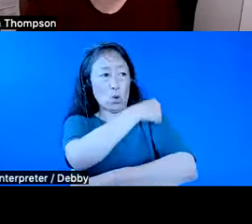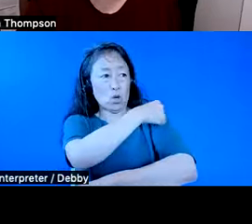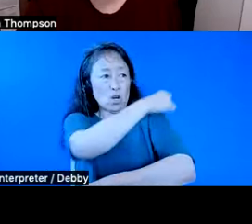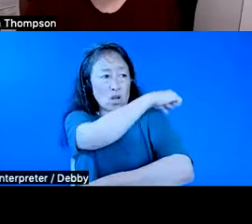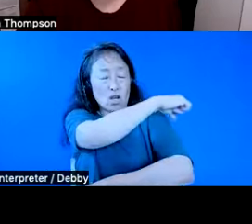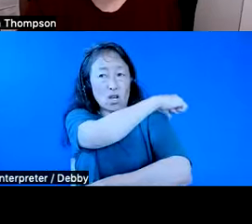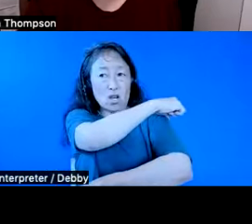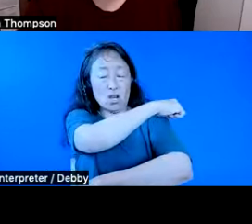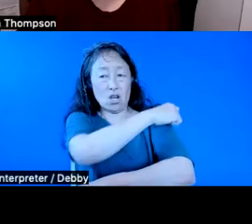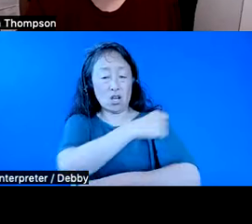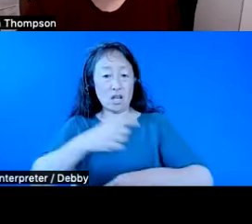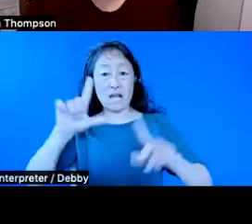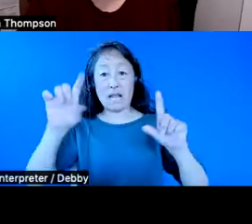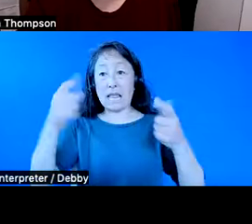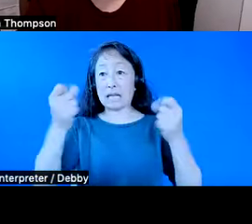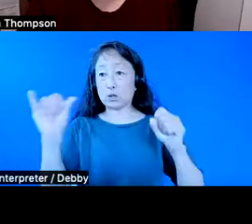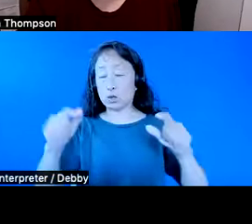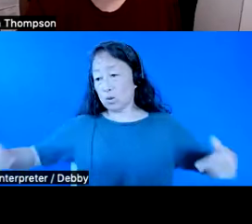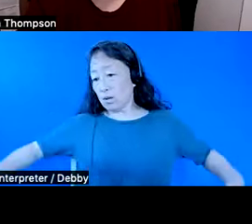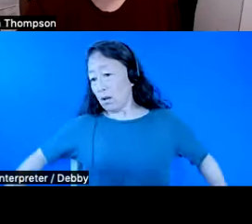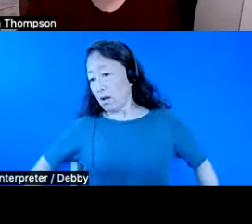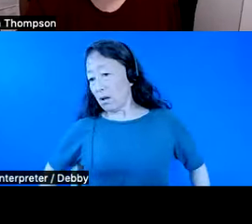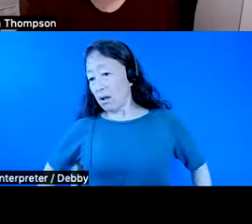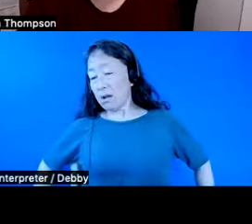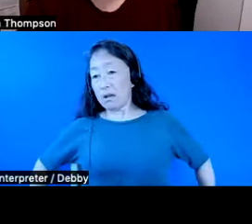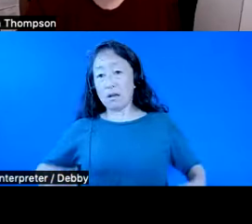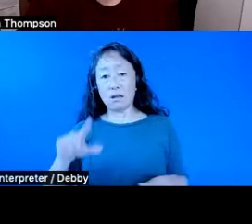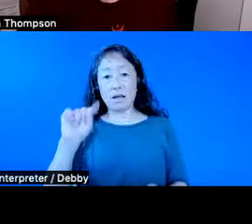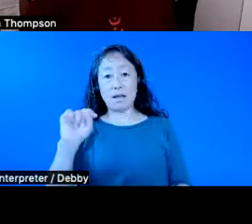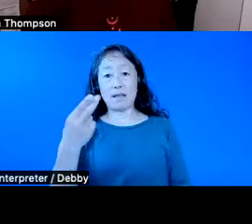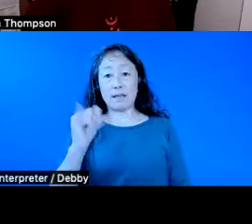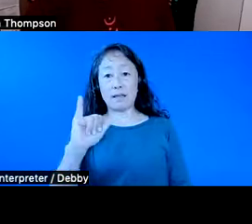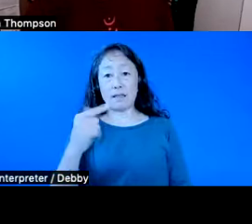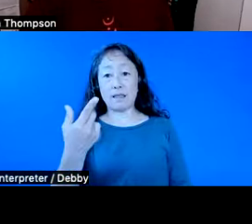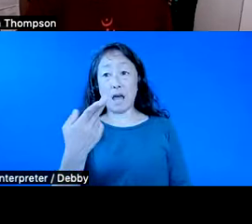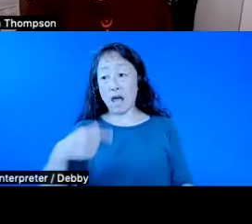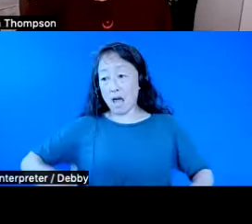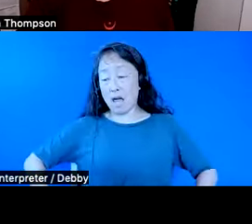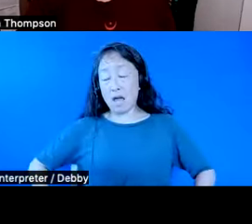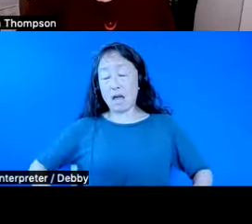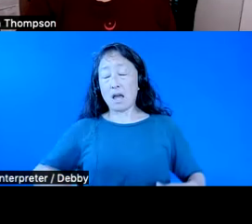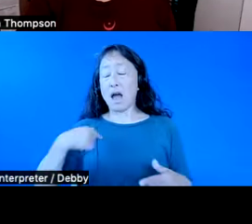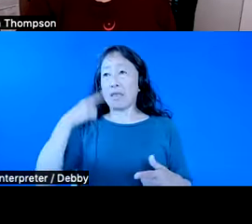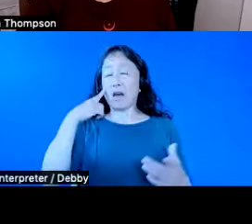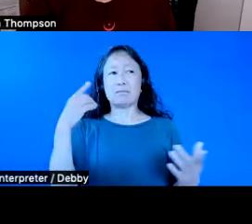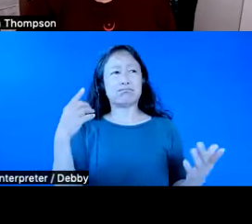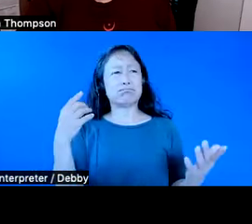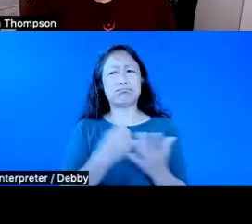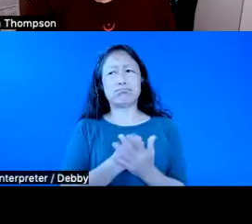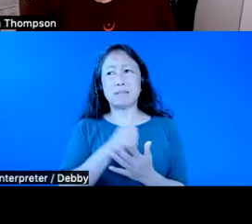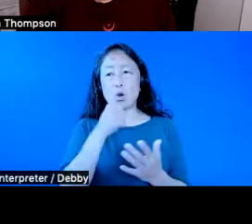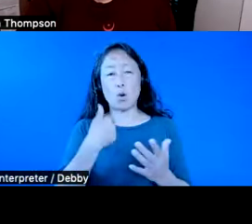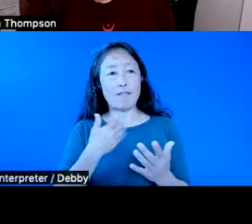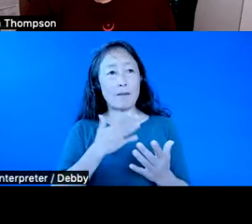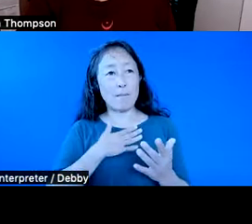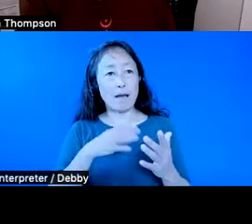thigh. And I thought, you know, what a good time for me not to have my cards with me, but I wrote her a little note, you know, and I just